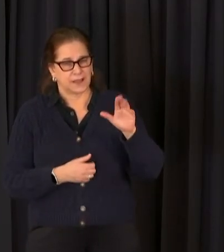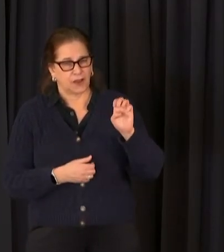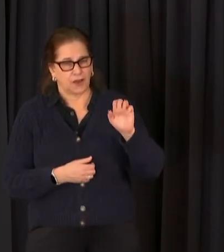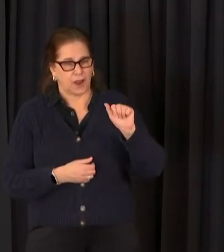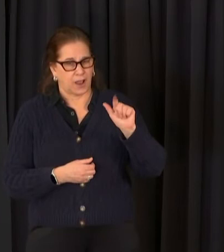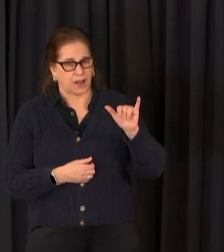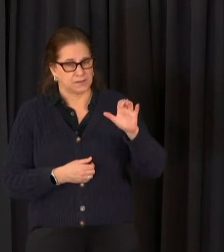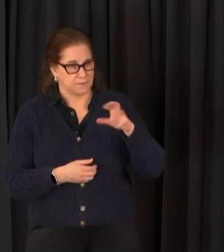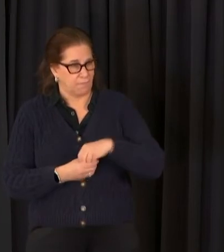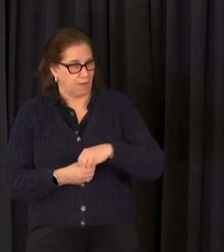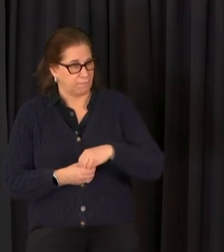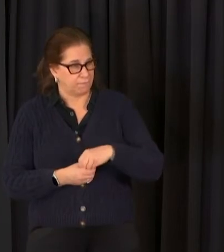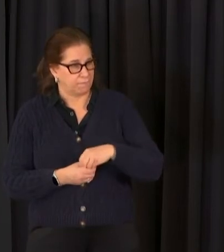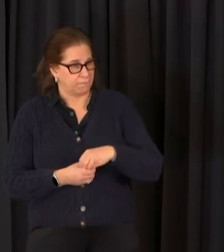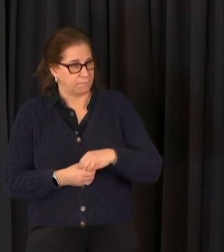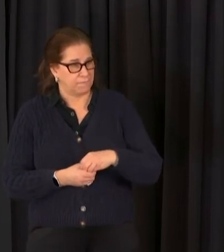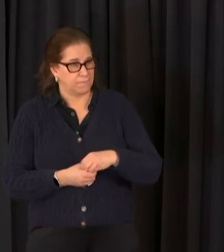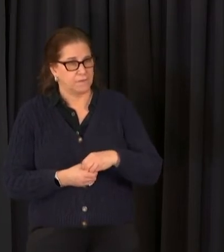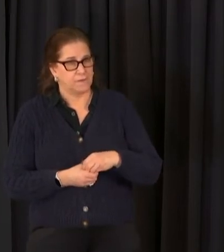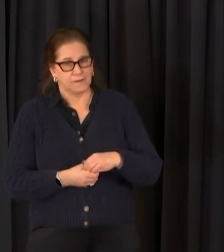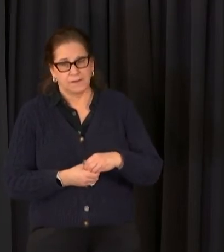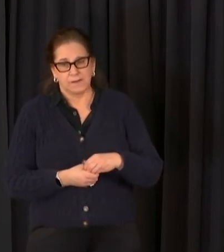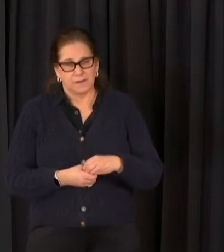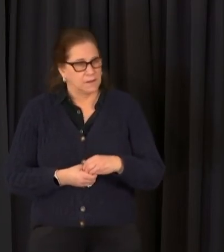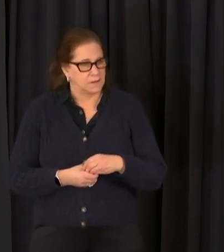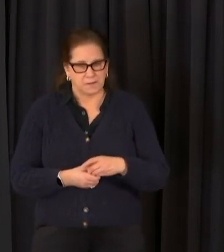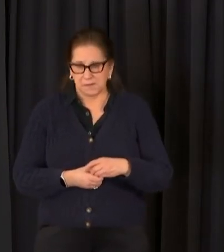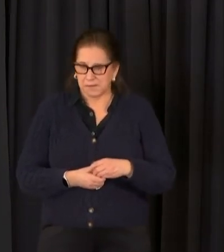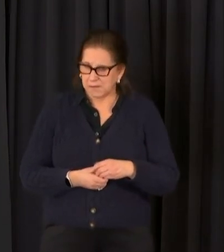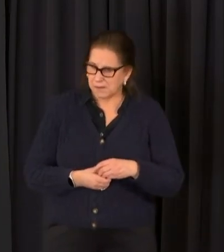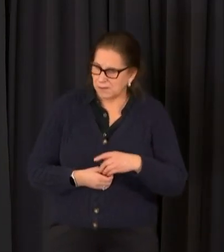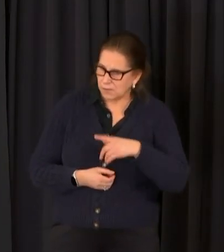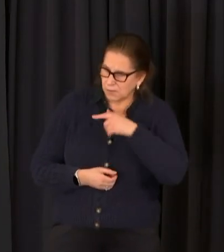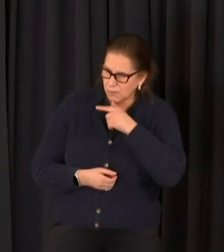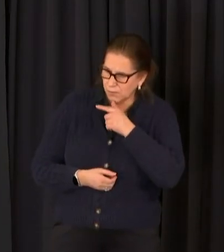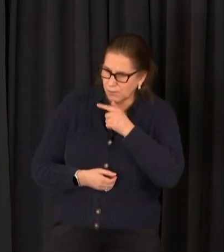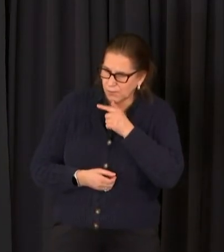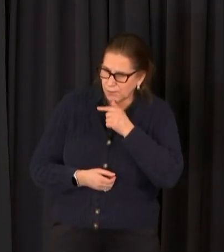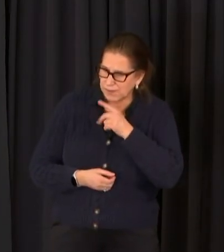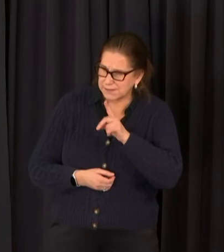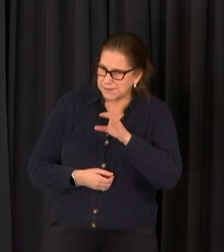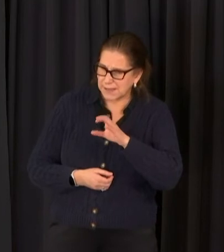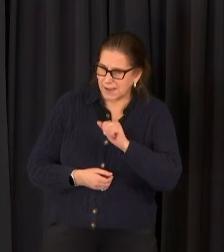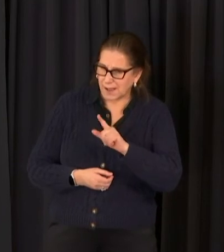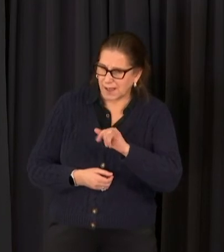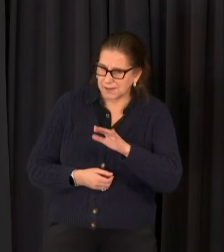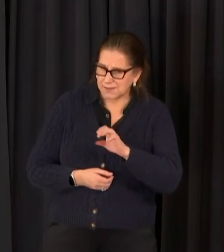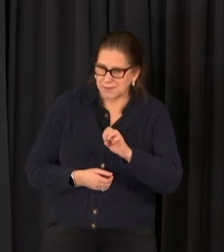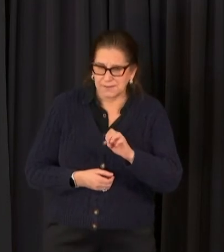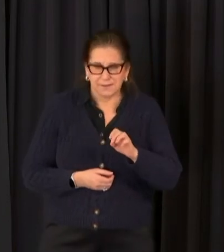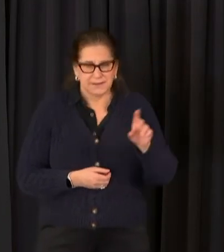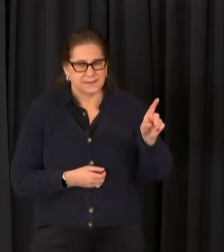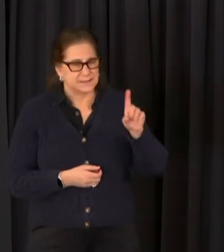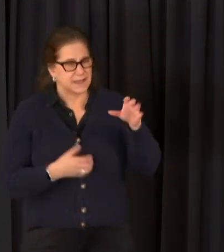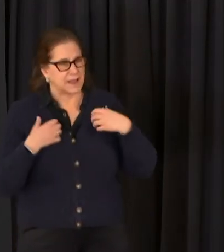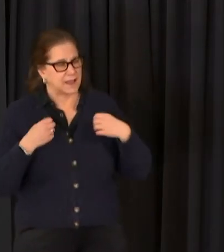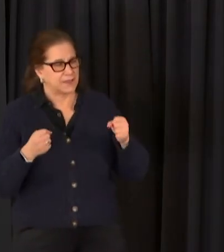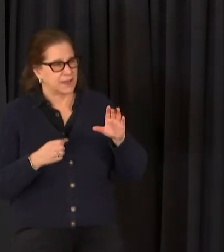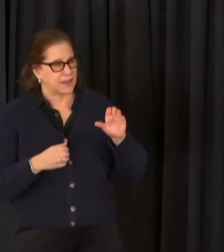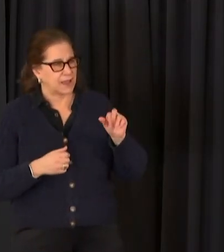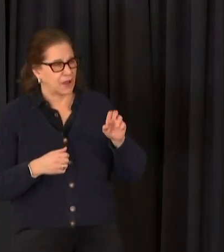eligibility? I'm not sure what that is. What is the DC? Which alliance are you talking about? The DC Healthcare Alliance?